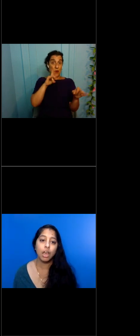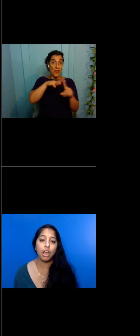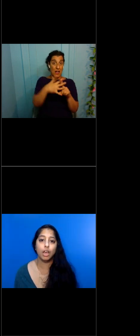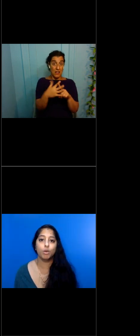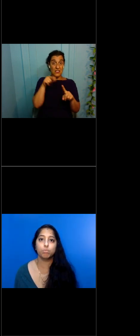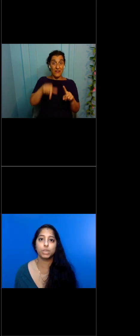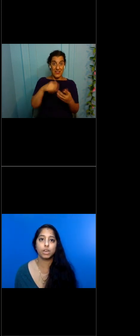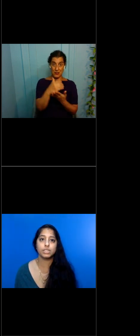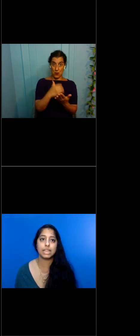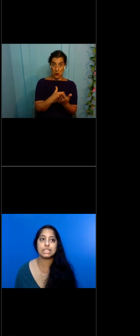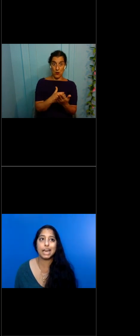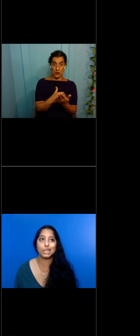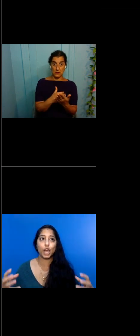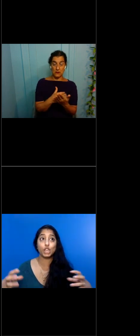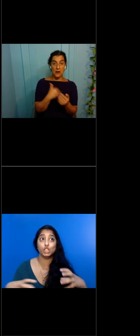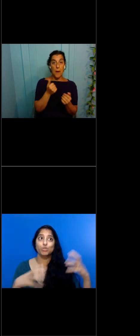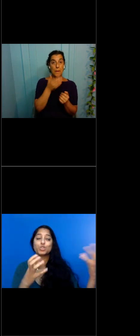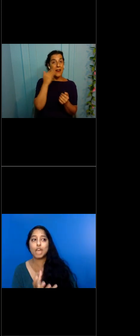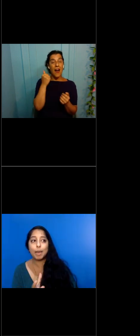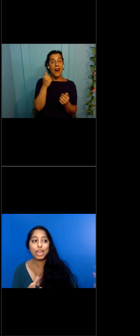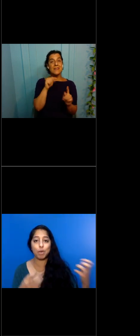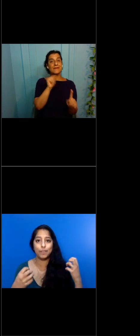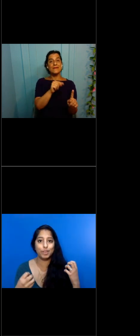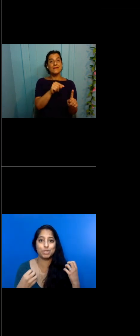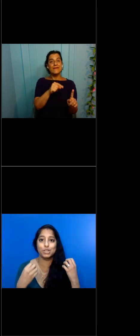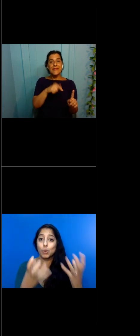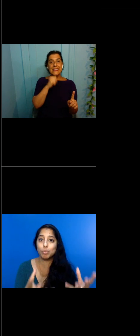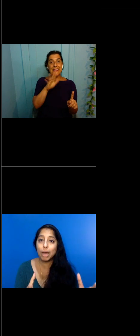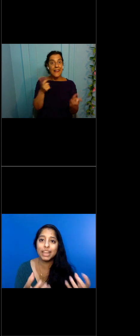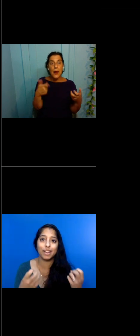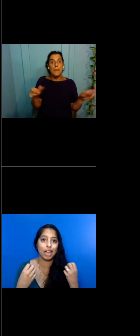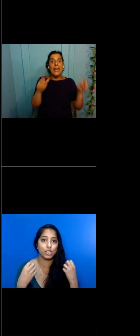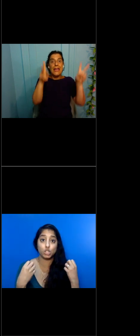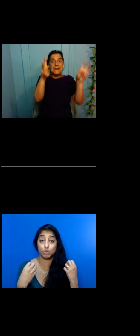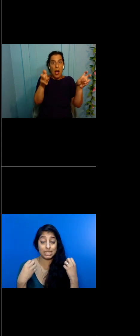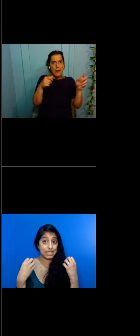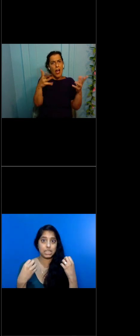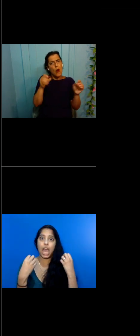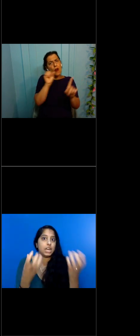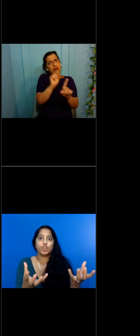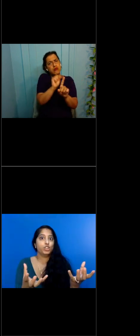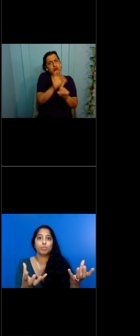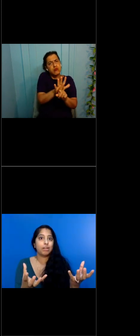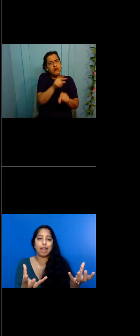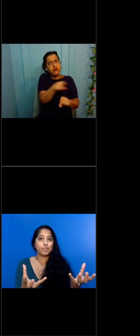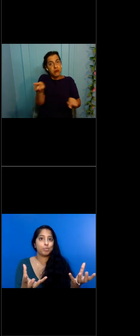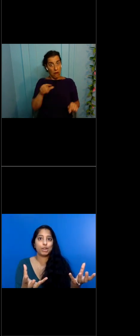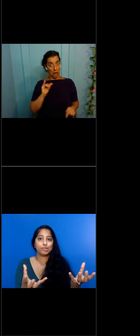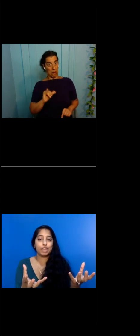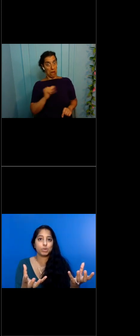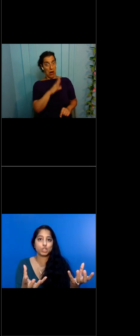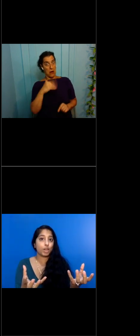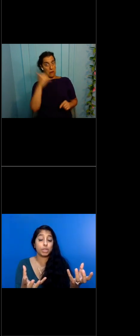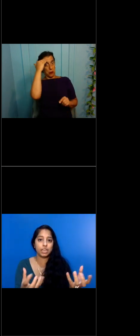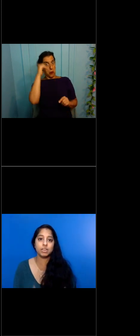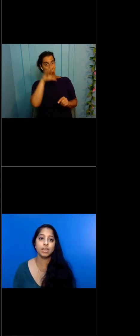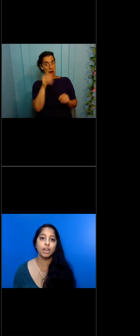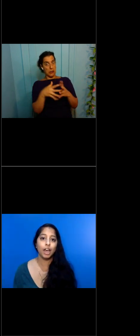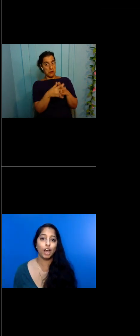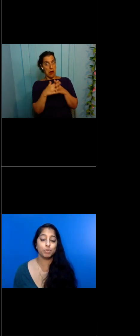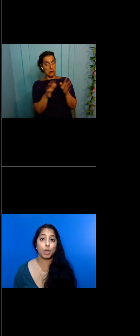course, because that's not like a huge topic. I want them to know about it. And a lot of students, they say, I never knew about African American language